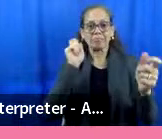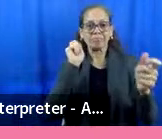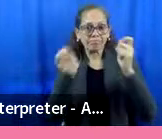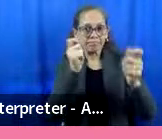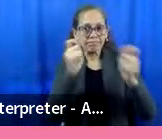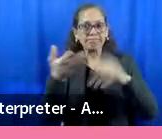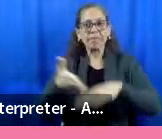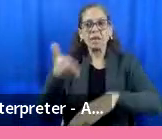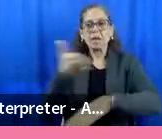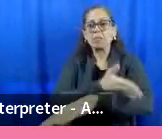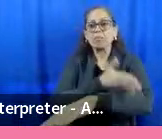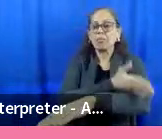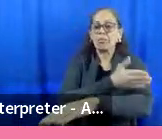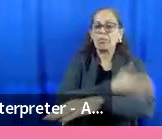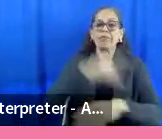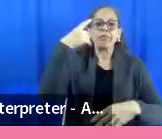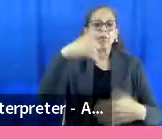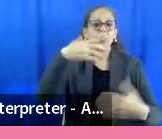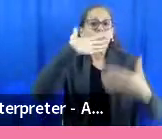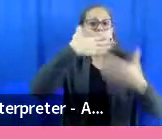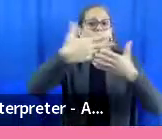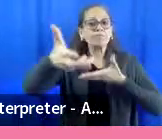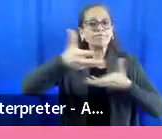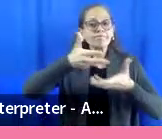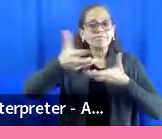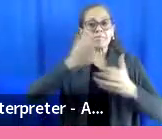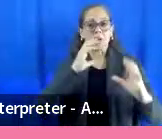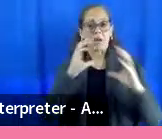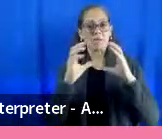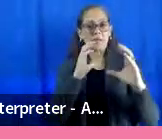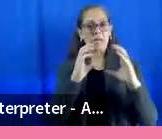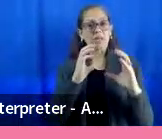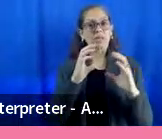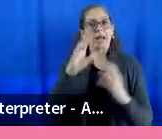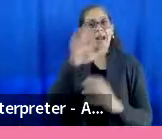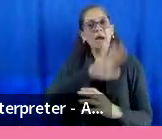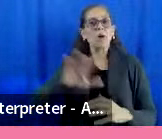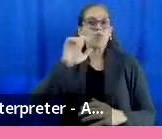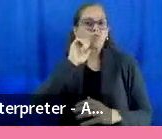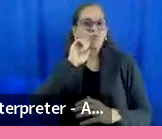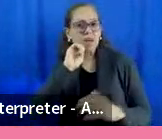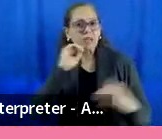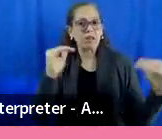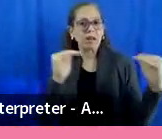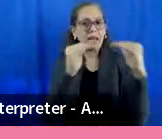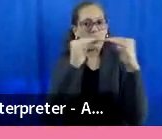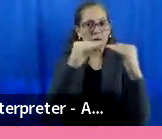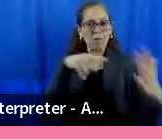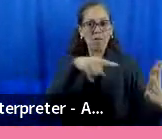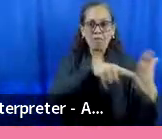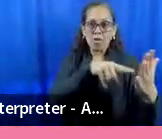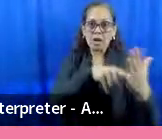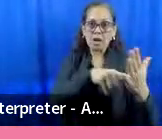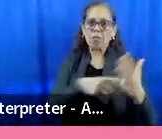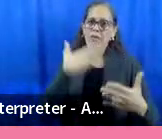help advance collective discussions around racial equity and access to affordable and quality housing.